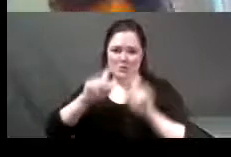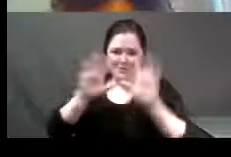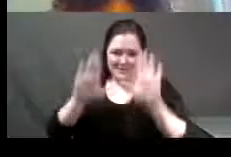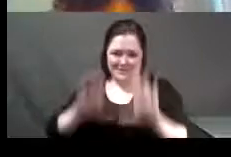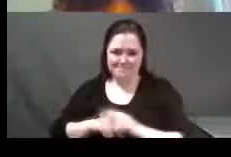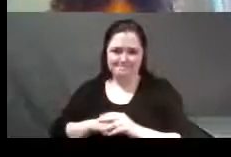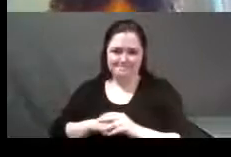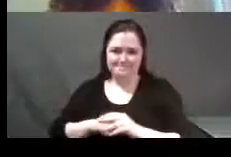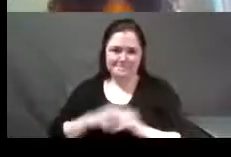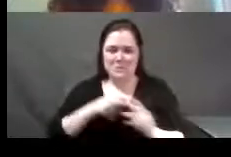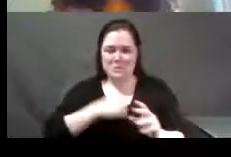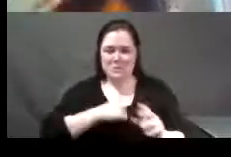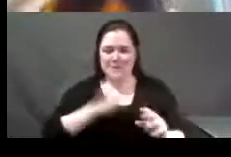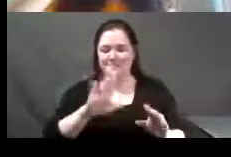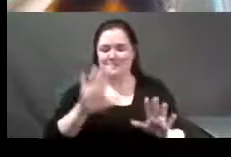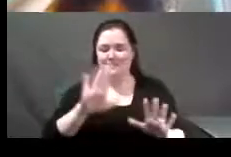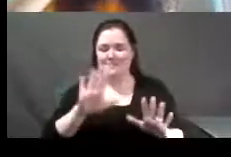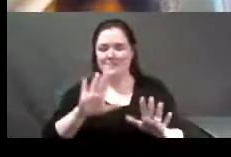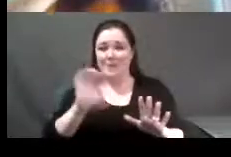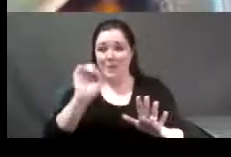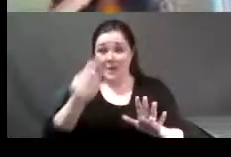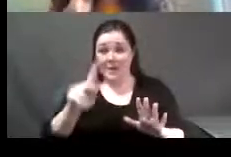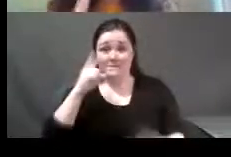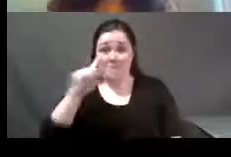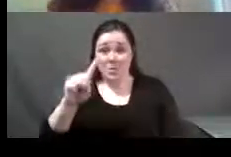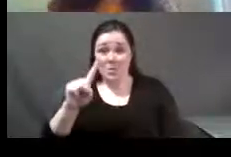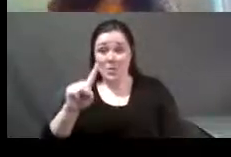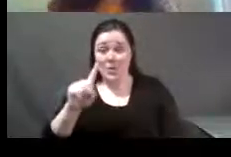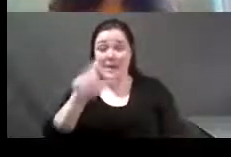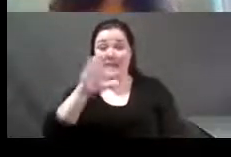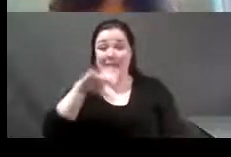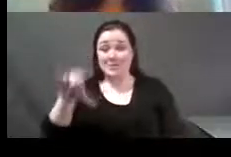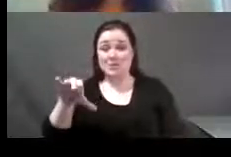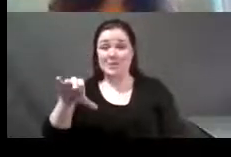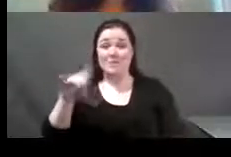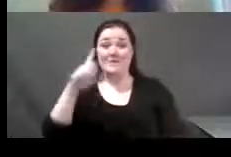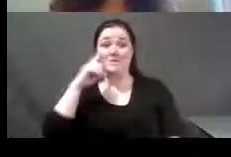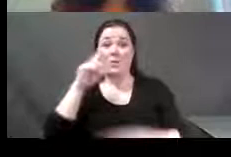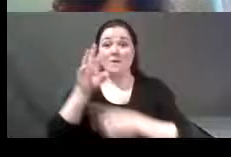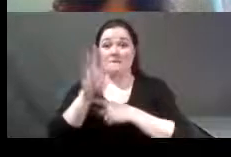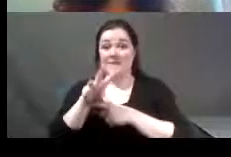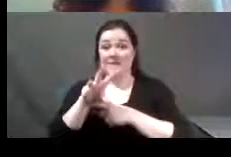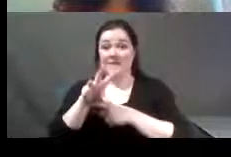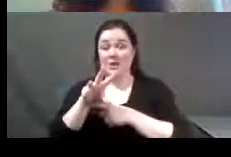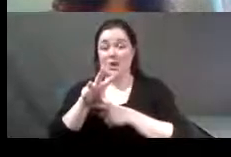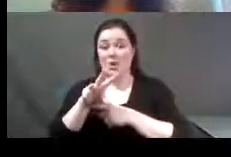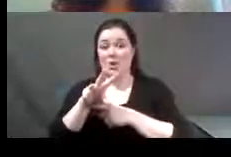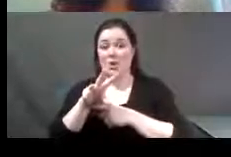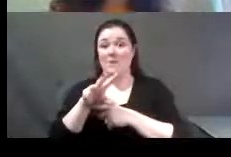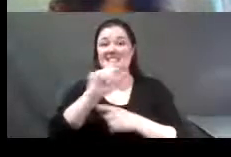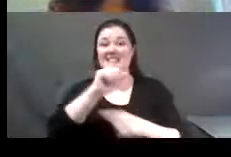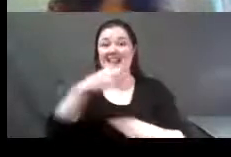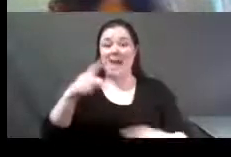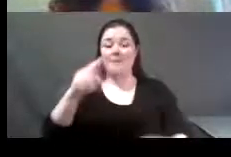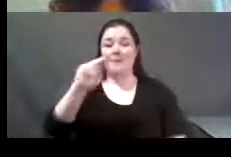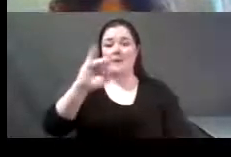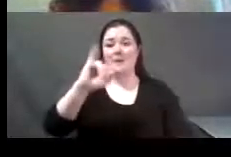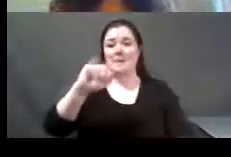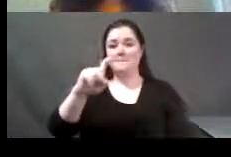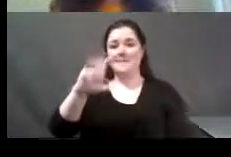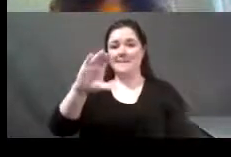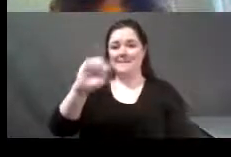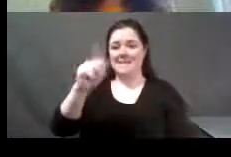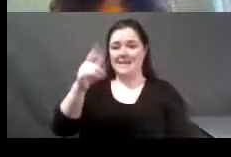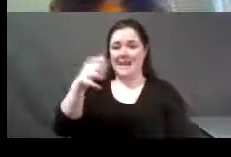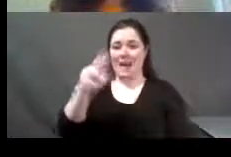Sorry. So, okay, again, so for captioning of videos, an app I like to highlight is called Mixed Captions, Video Captions.